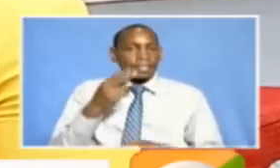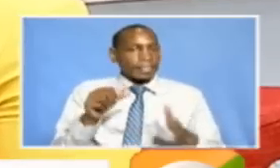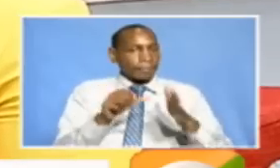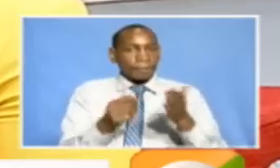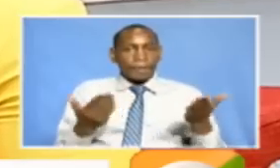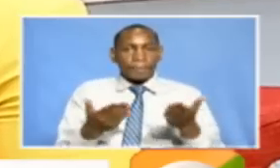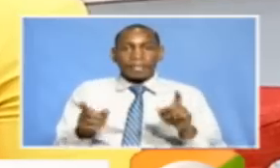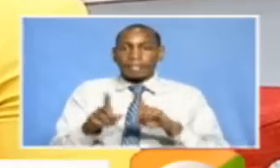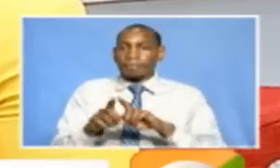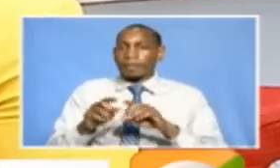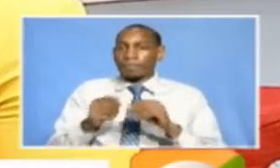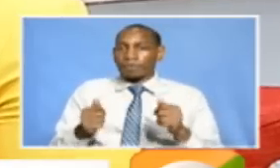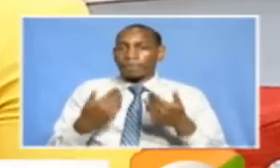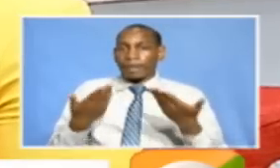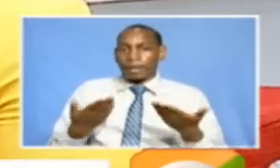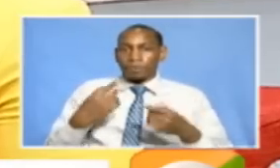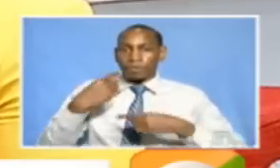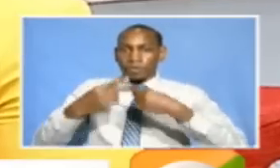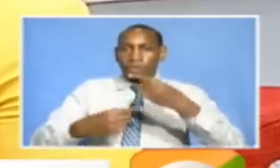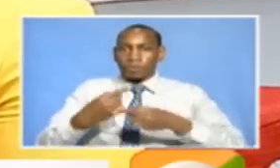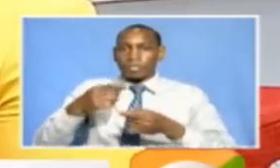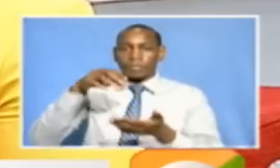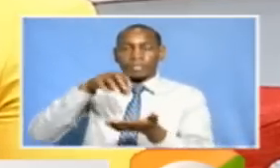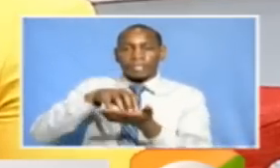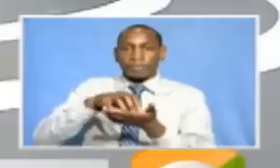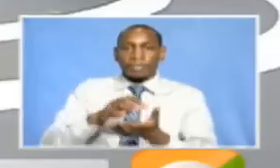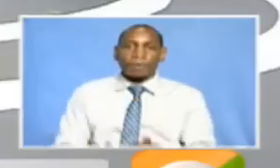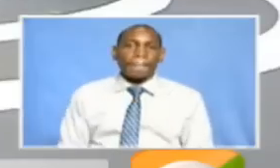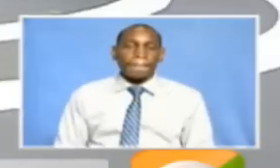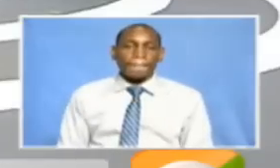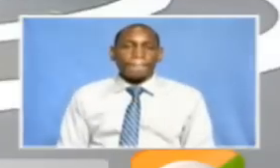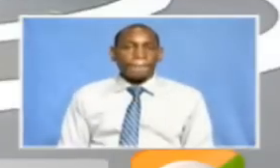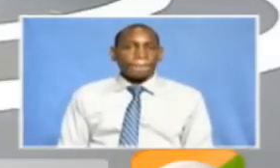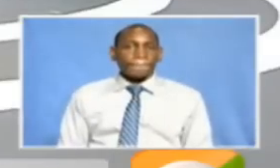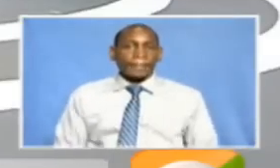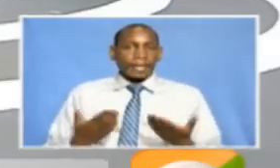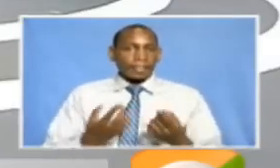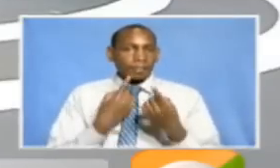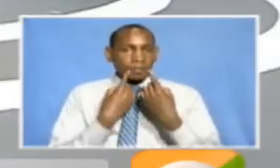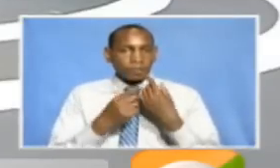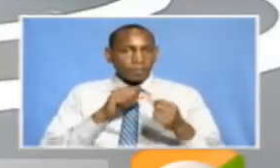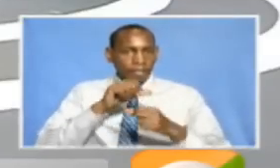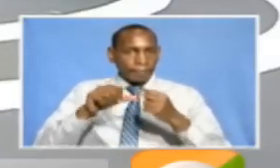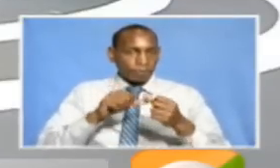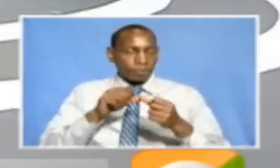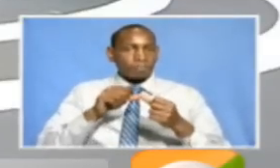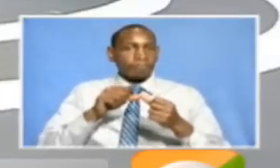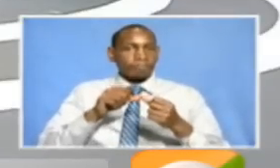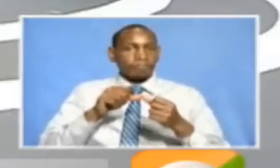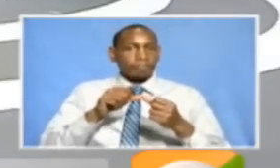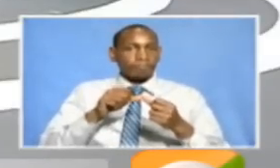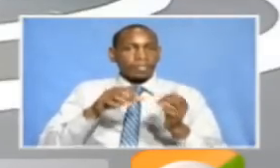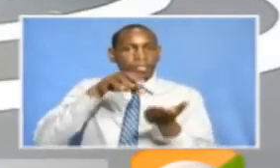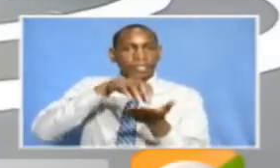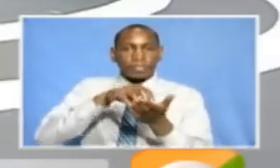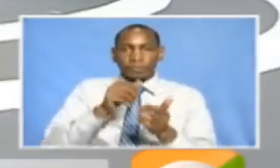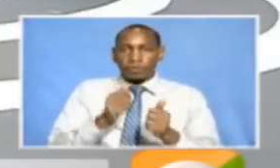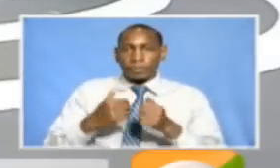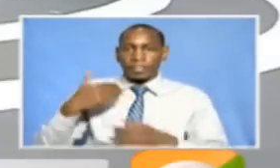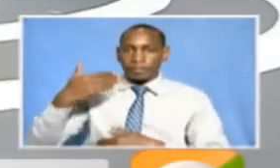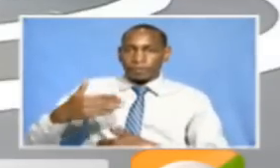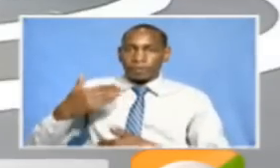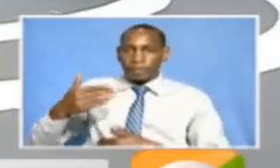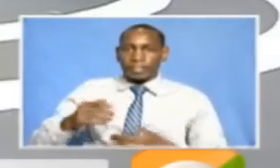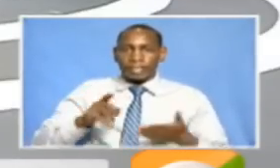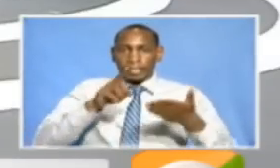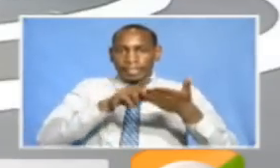address the prevailing gaps? And Job, let's talk about a demographic which oftentimes are the accused,